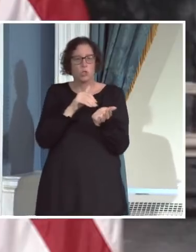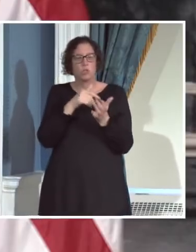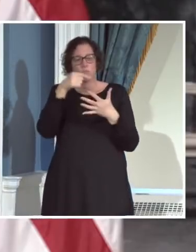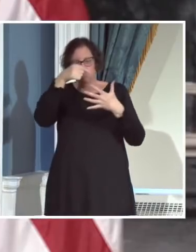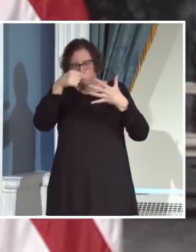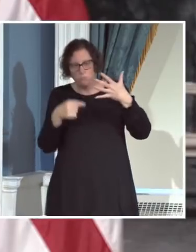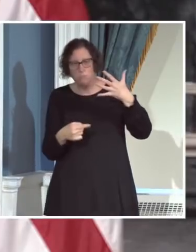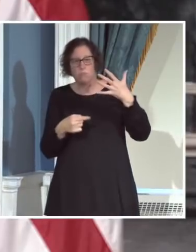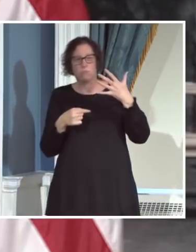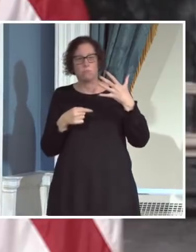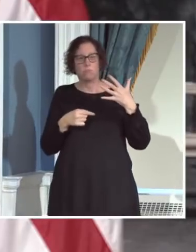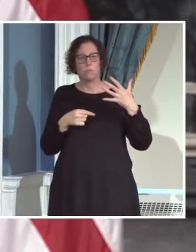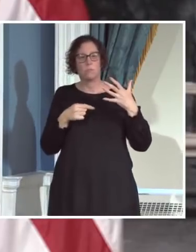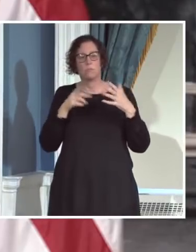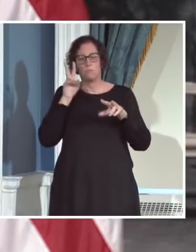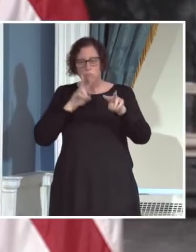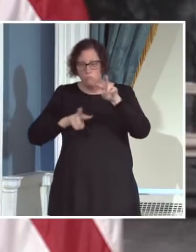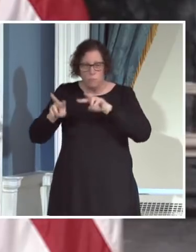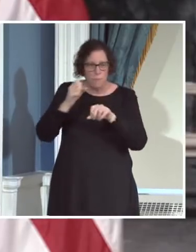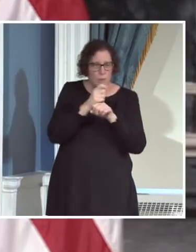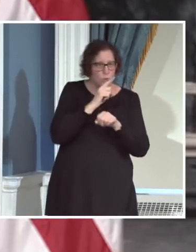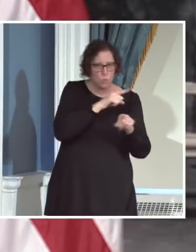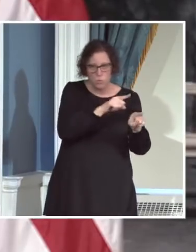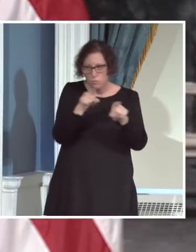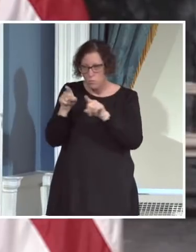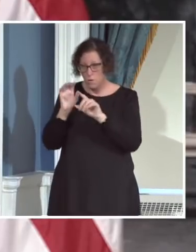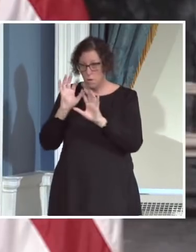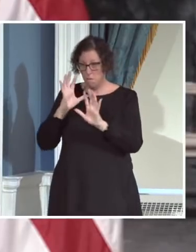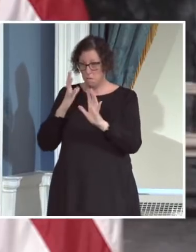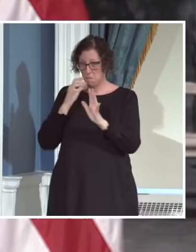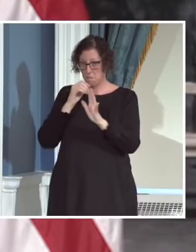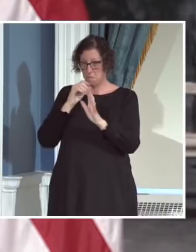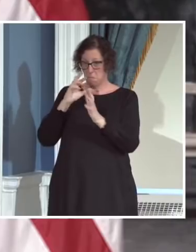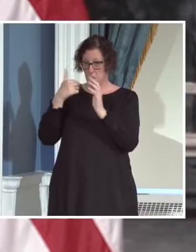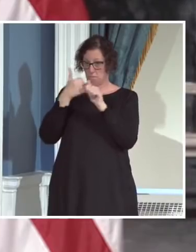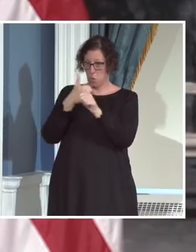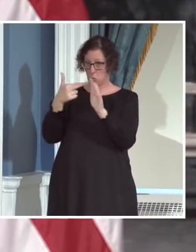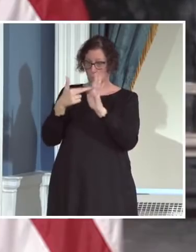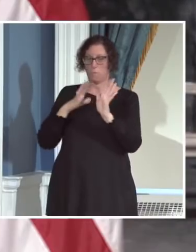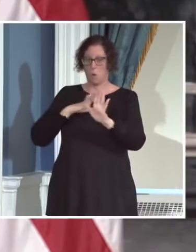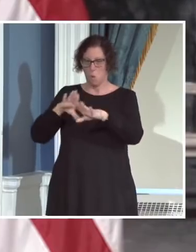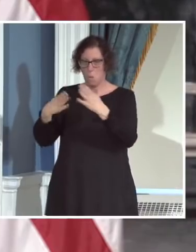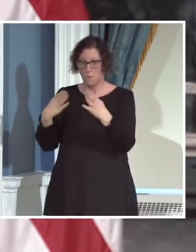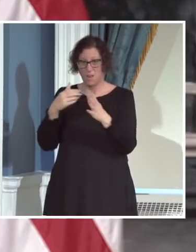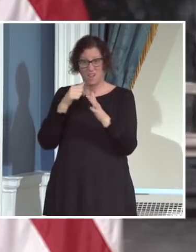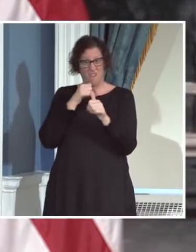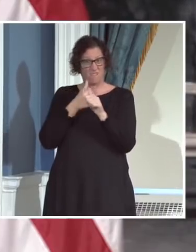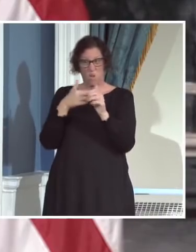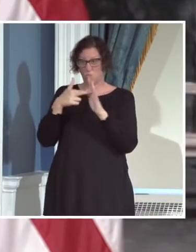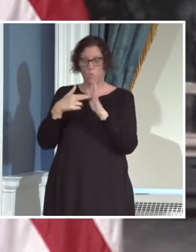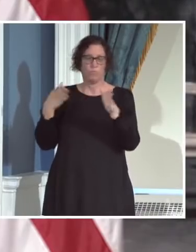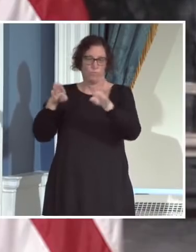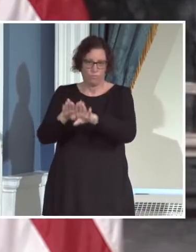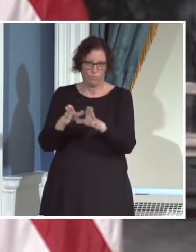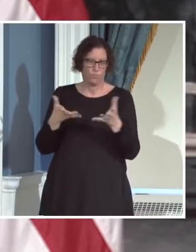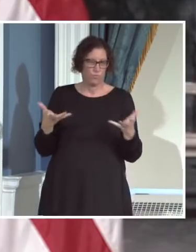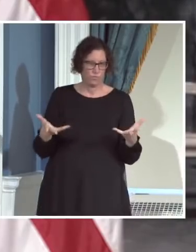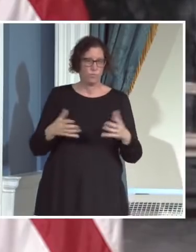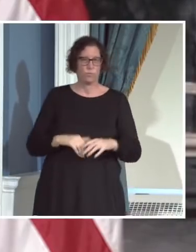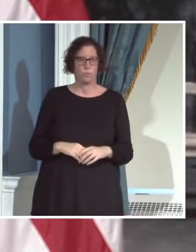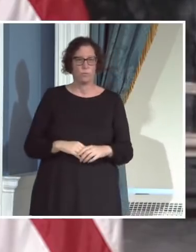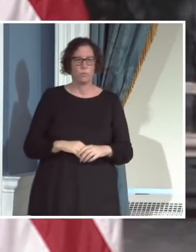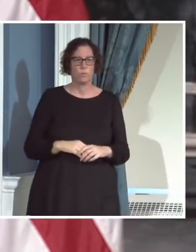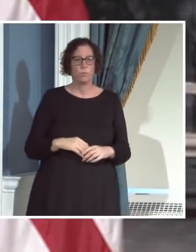particular challenge. But again, I understand why the state wanted to go to an abundance of caution stance, and I accept it and want to work with the state